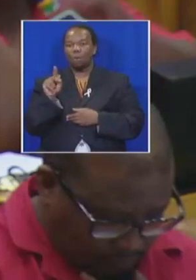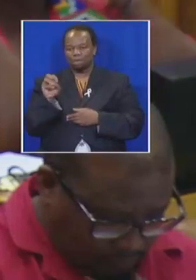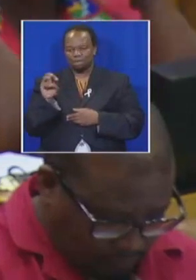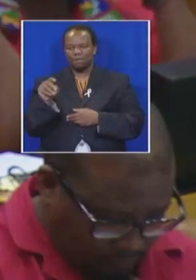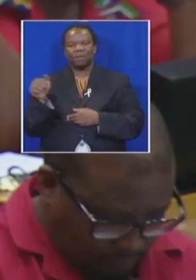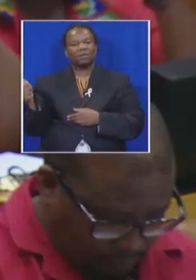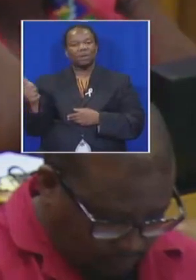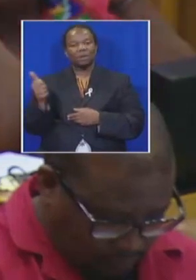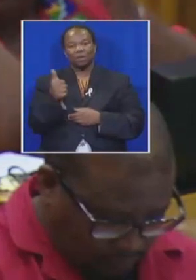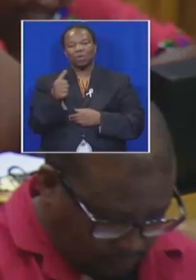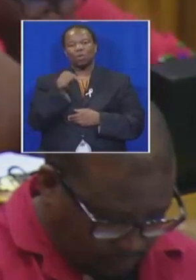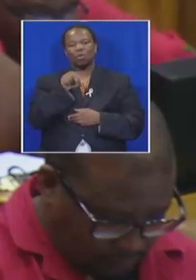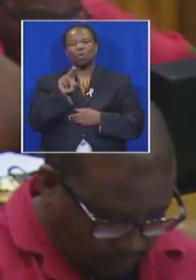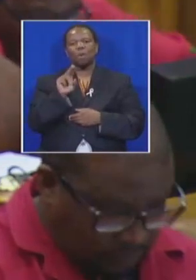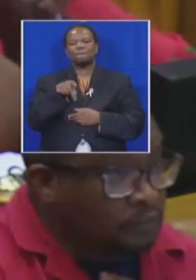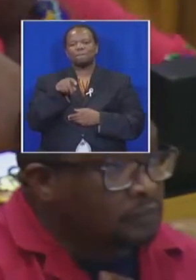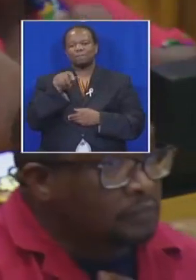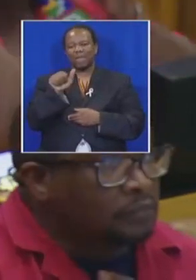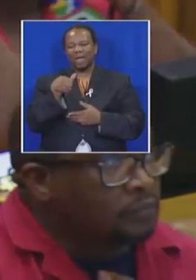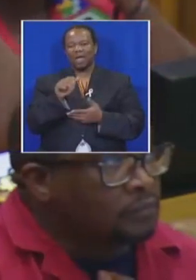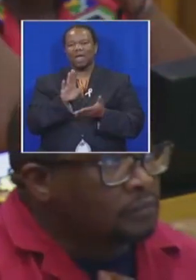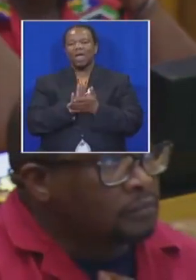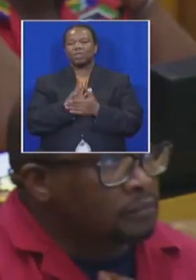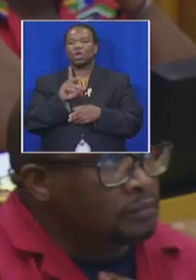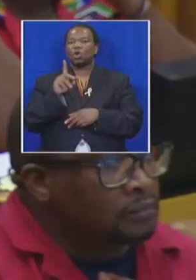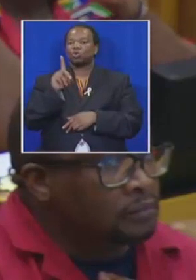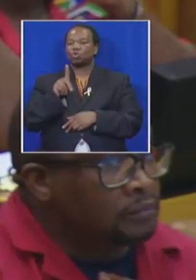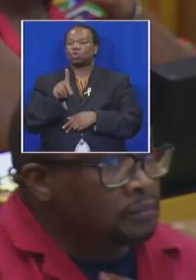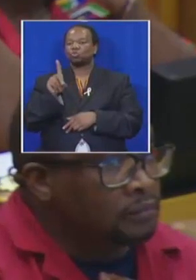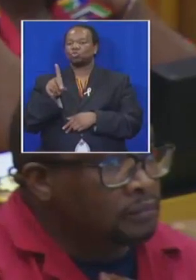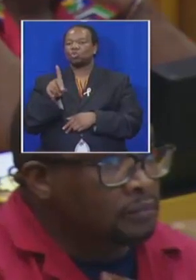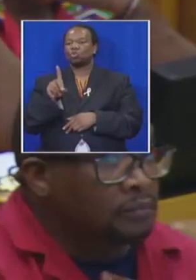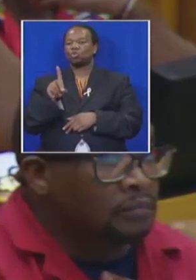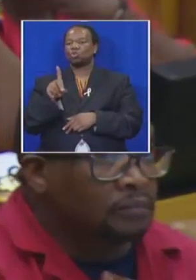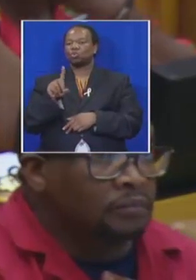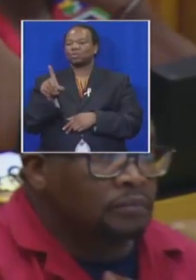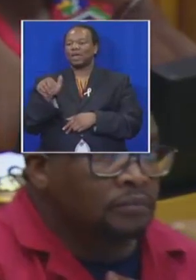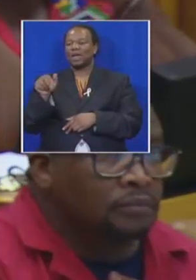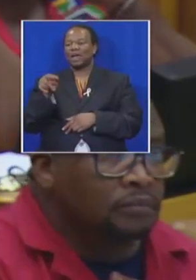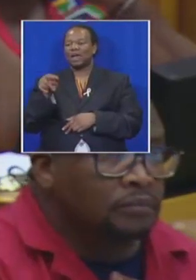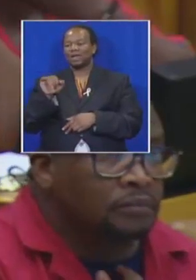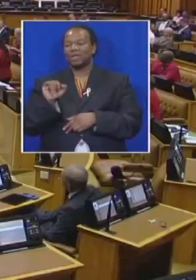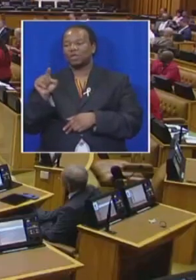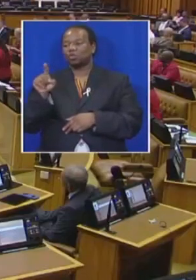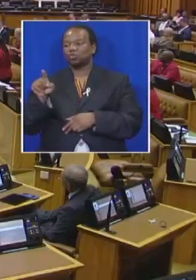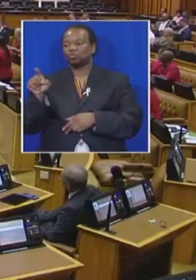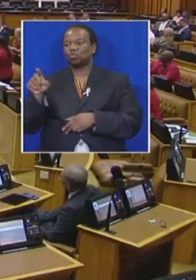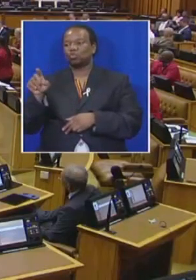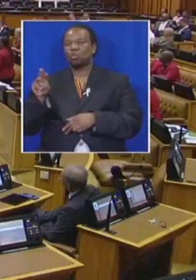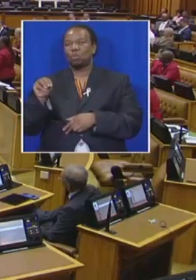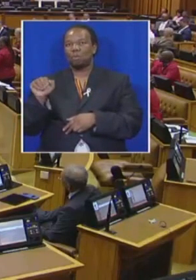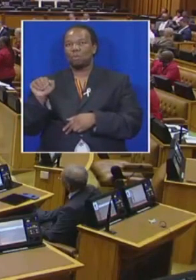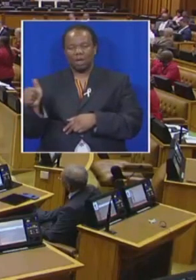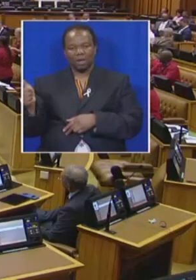Duduzane Zuma, and the minister will do everything in their Chairperson, power to I'm ensure rising- that procurement I'm rising of a on Rule nuclear deal 85. go through.